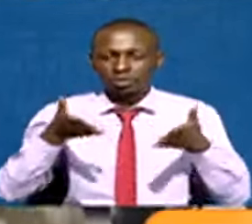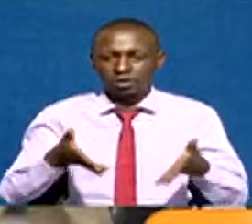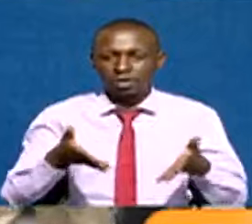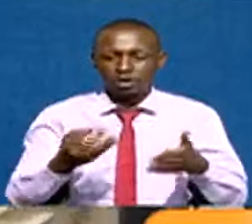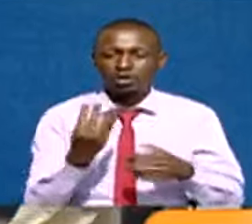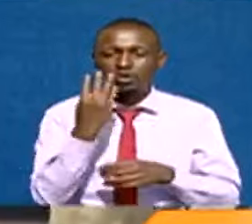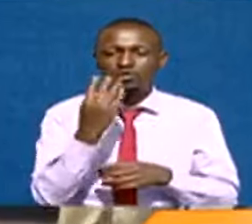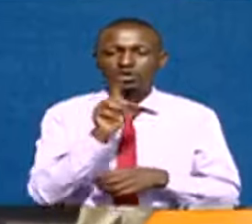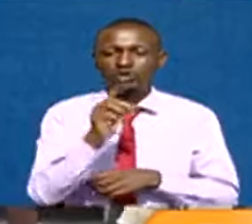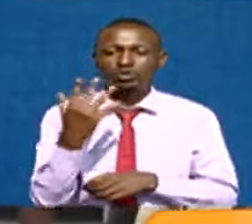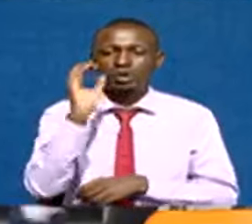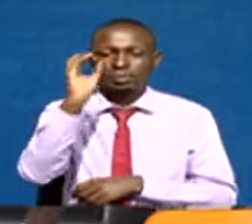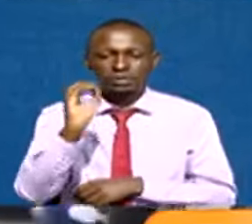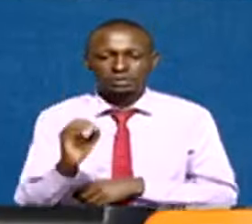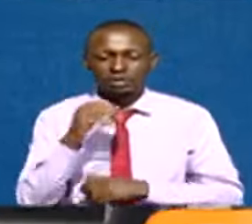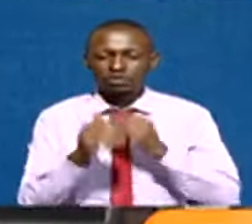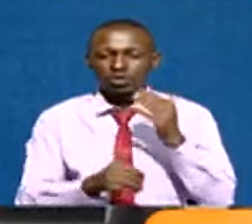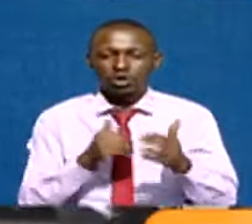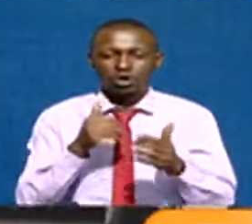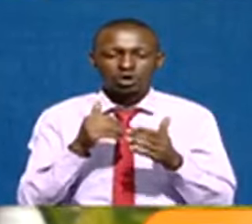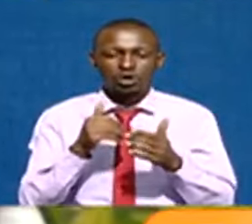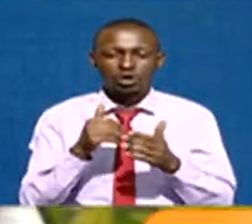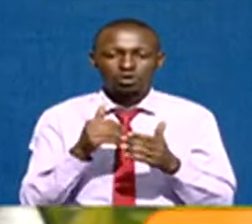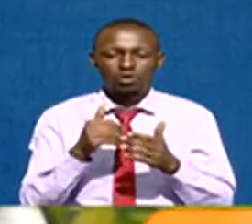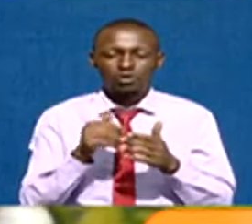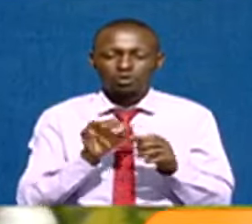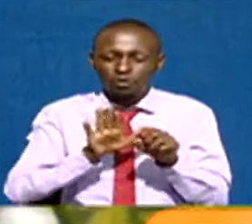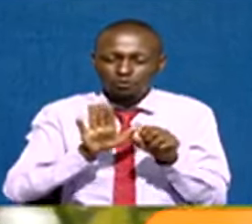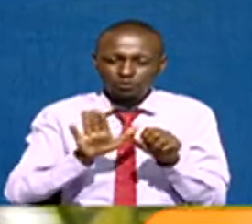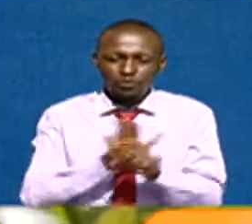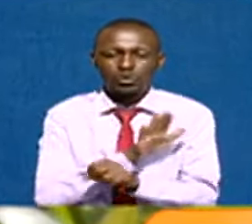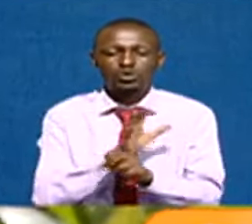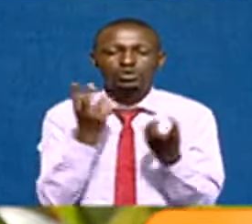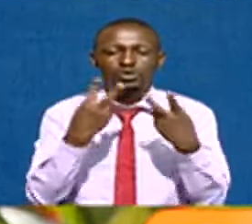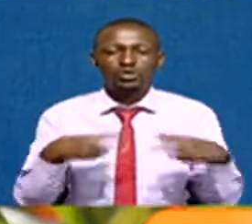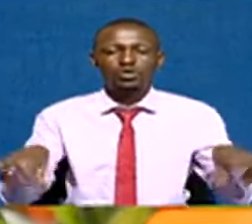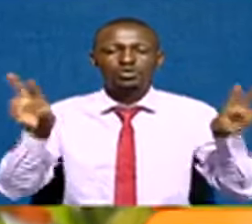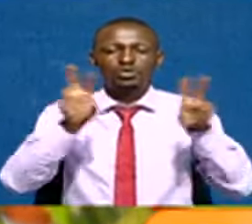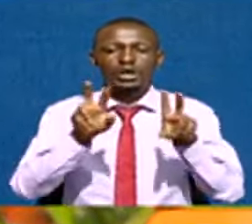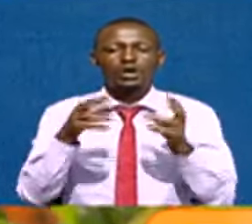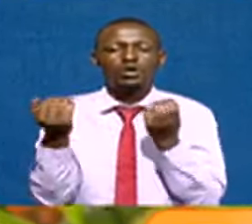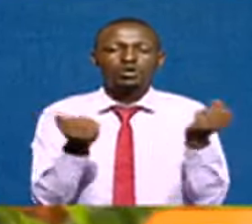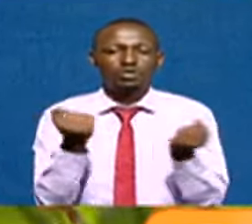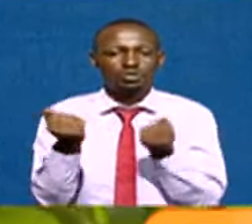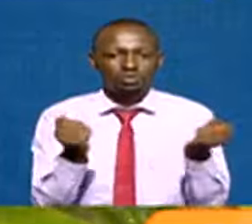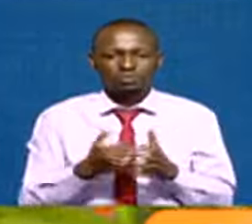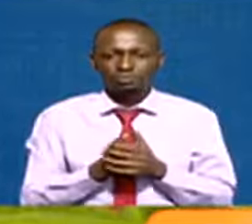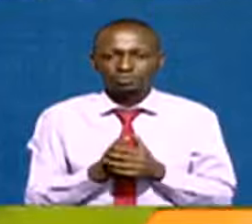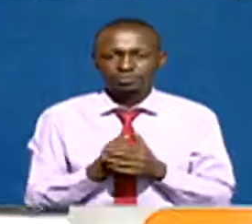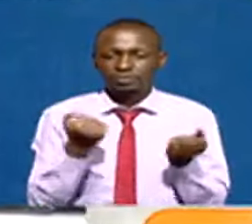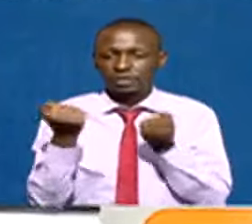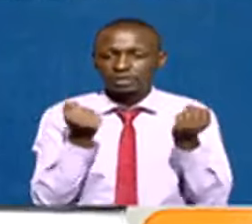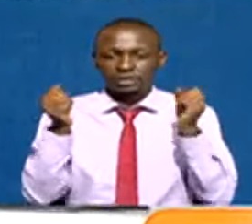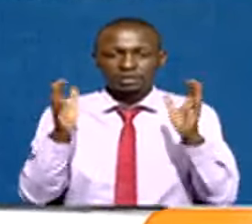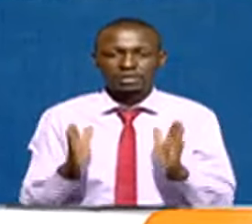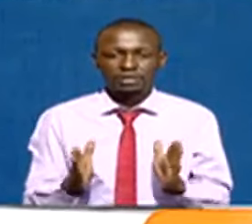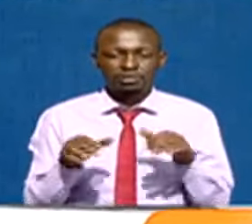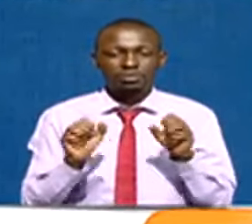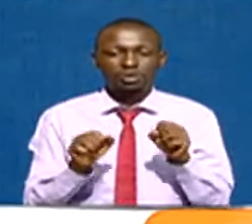4 to 5% of the total value of the car. A move that, if implemented, will see motorists opt for